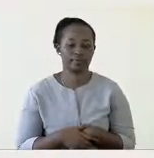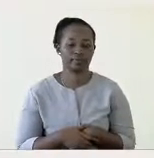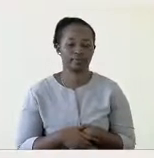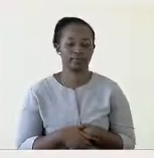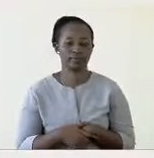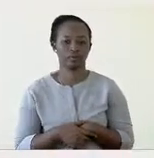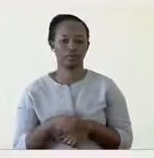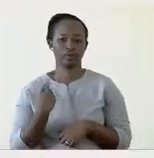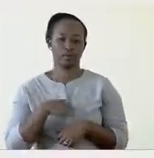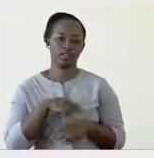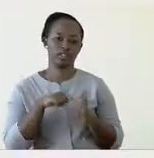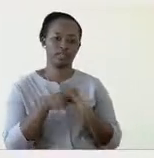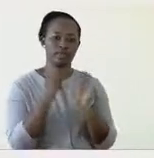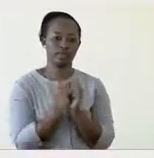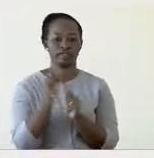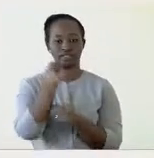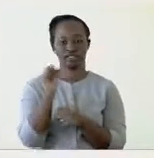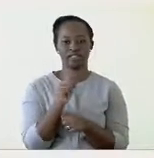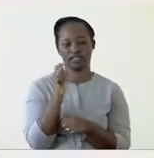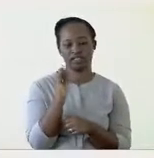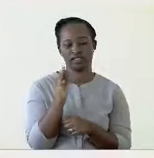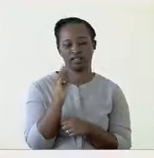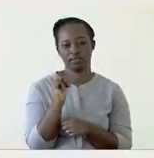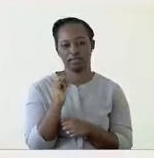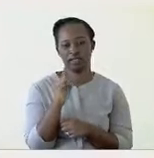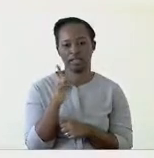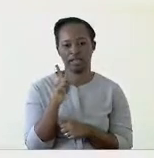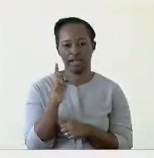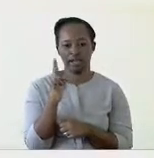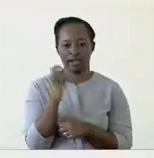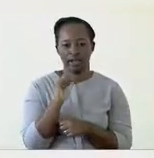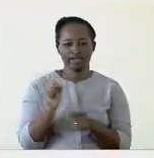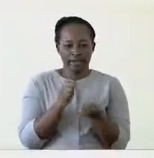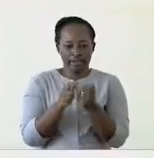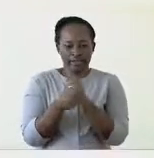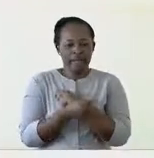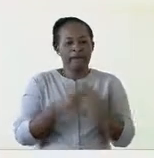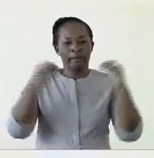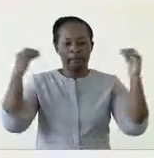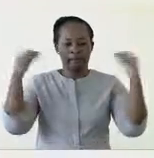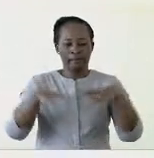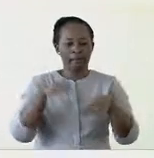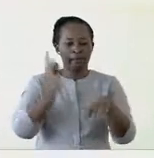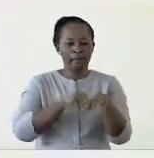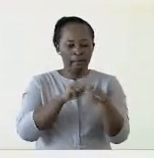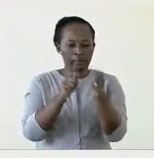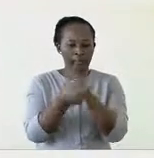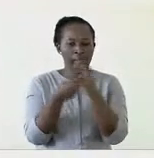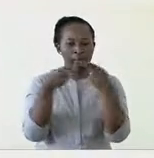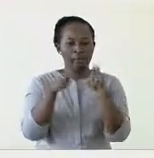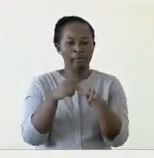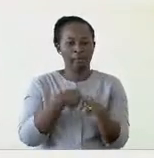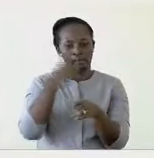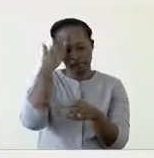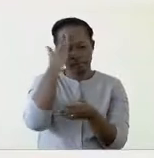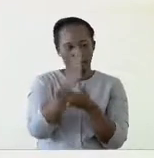we started with the stimulus. There is the stimulus, which is a change that occurs. Once there's a change that occurs, I know some of you